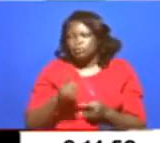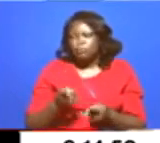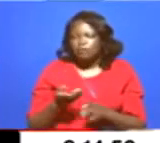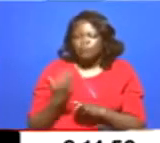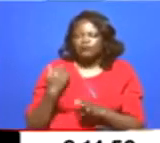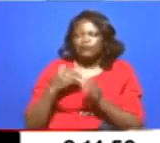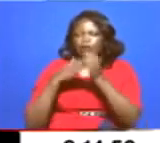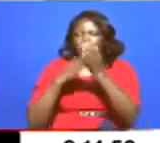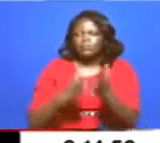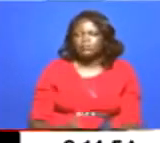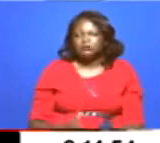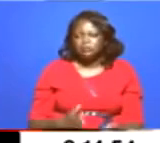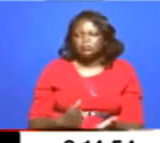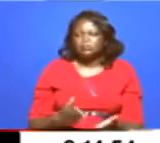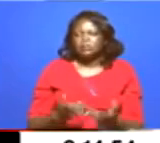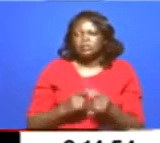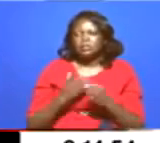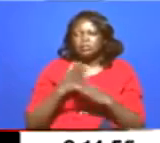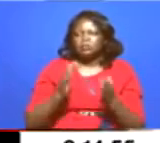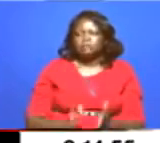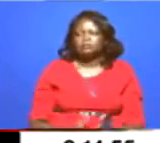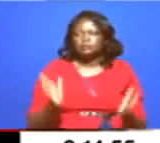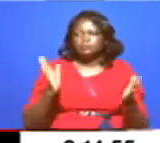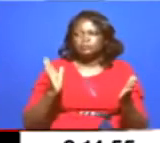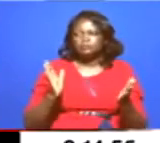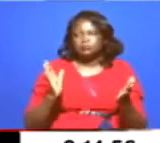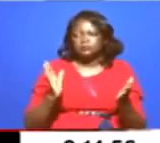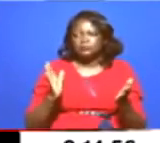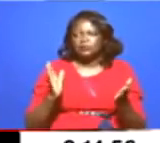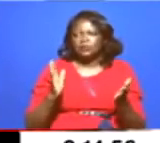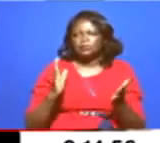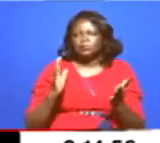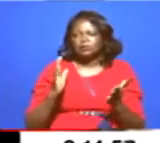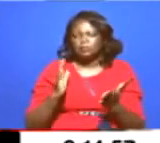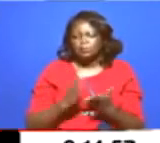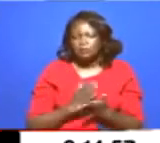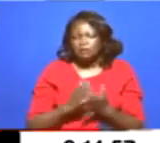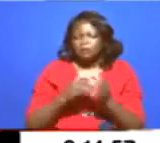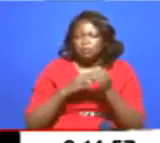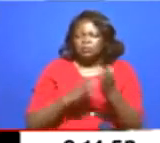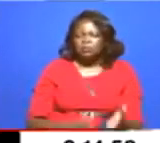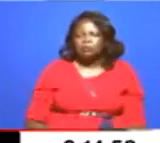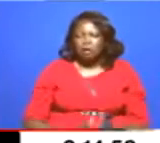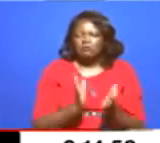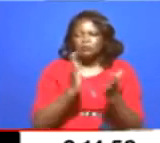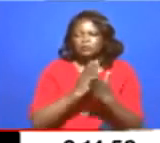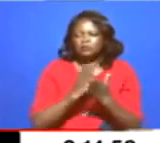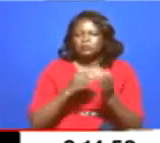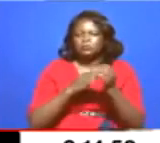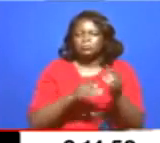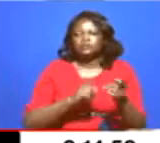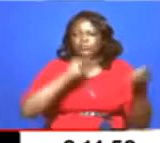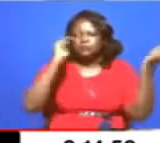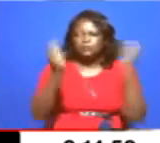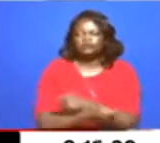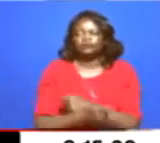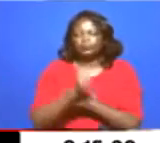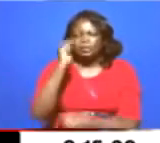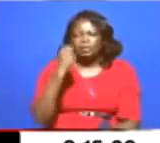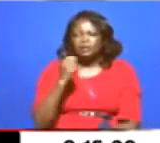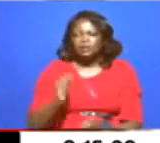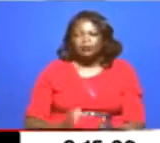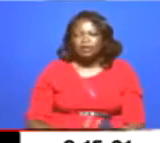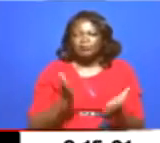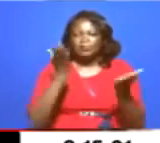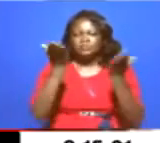leaders, the next generation of sector leaders, public sector leaders, to transform Kenya's public